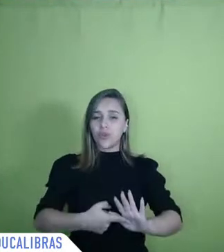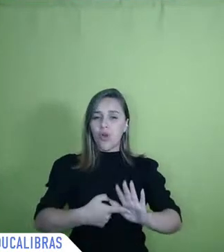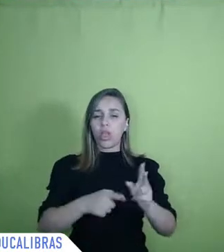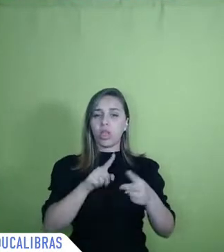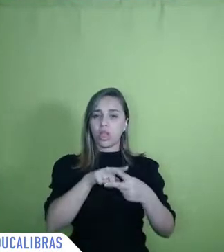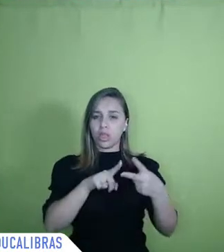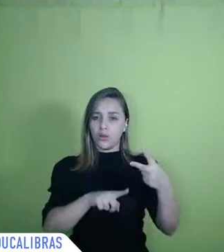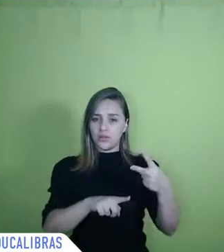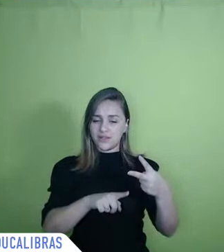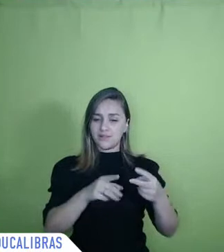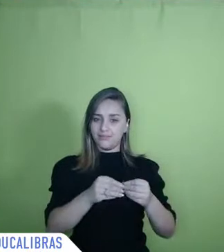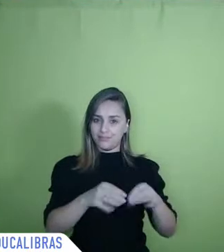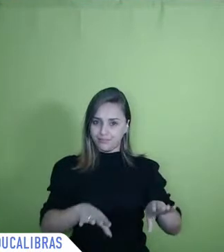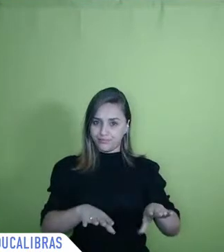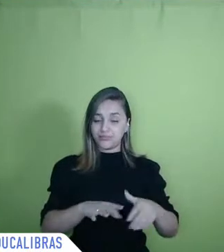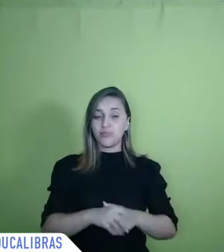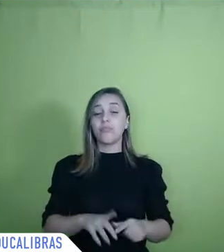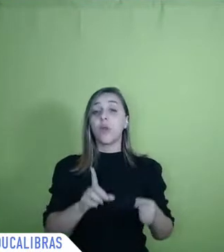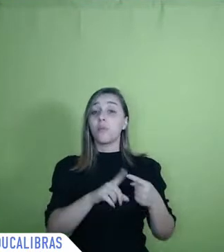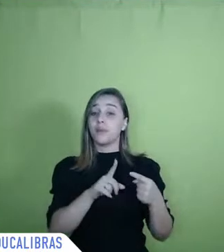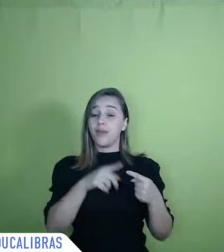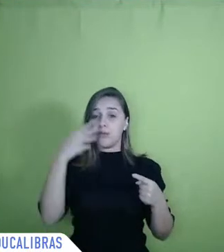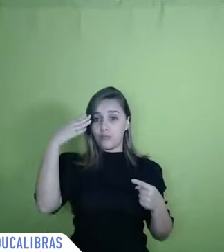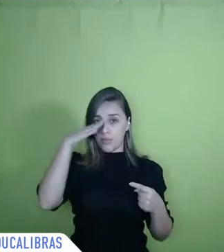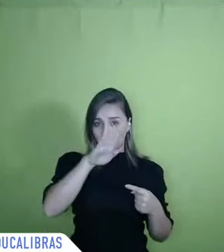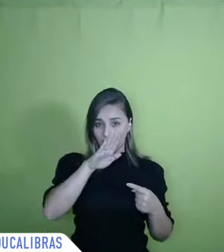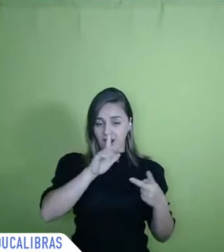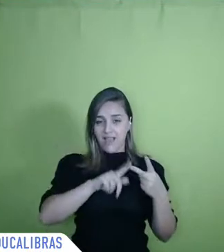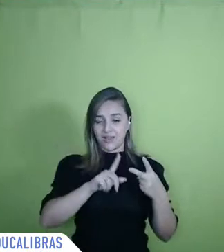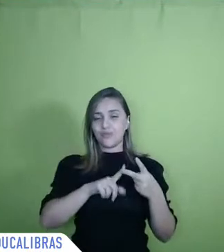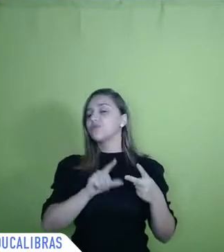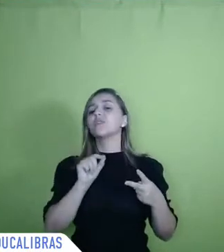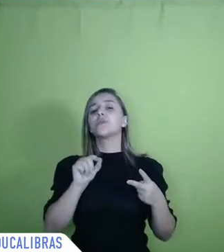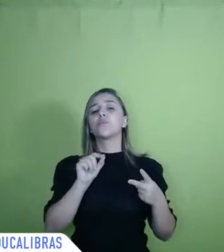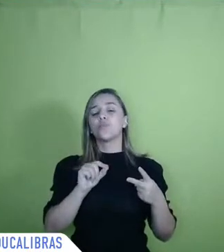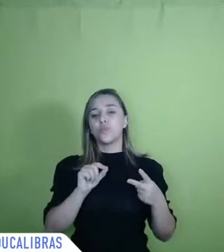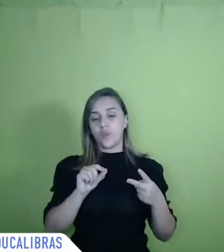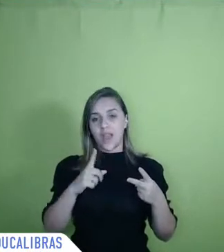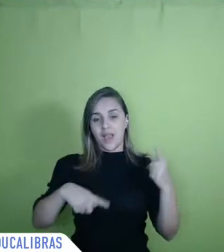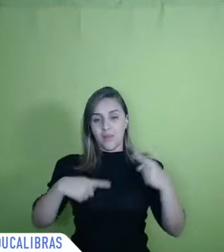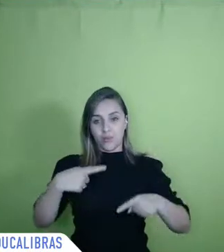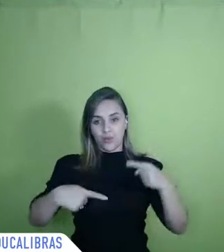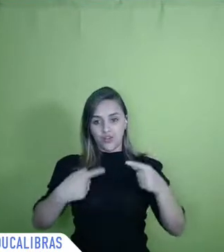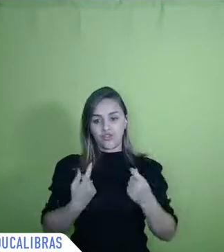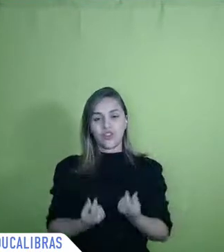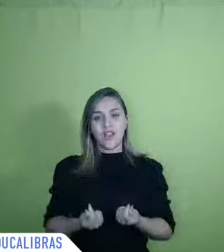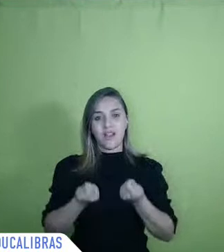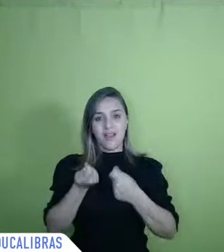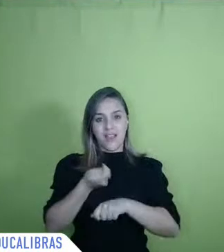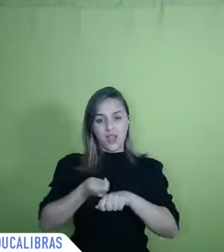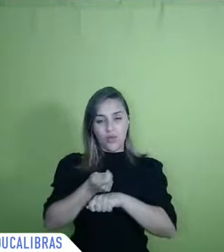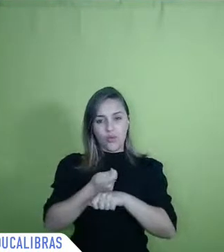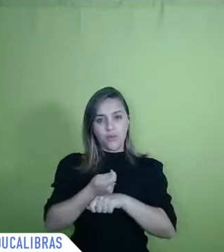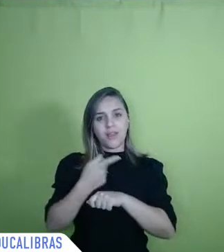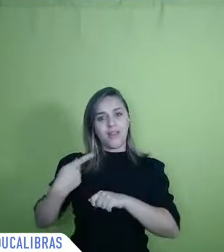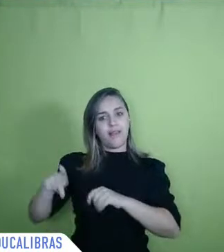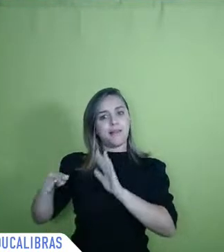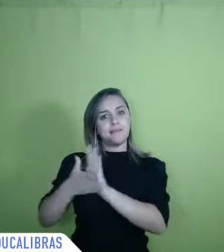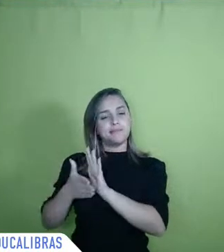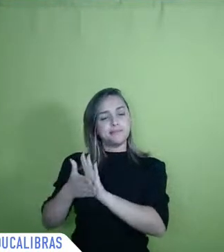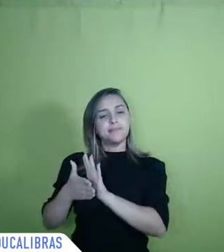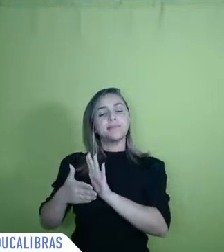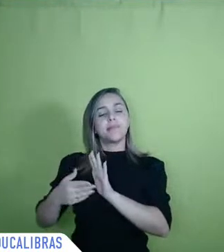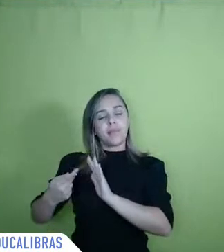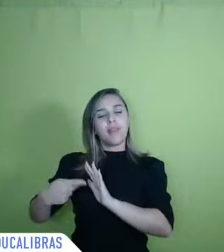political disputes that resulted in two disasters. The first one, President Bolsonaro, and the second,